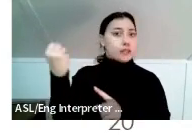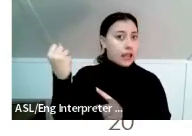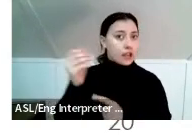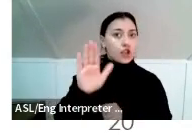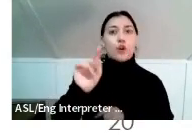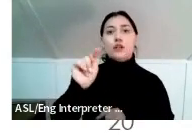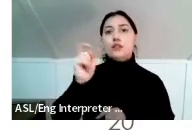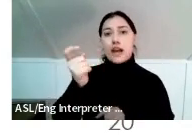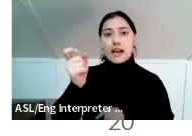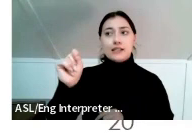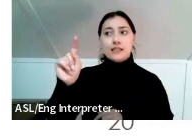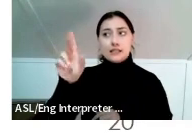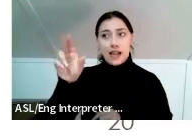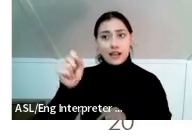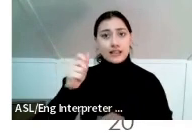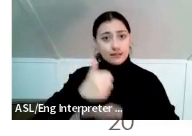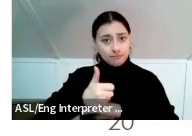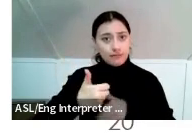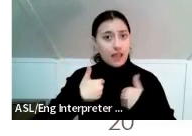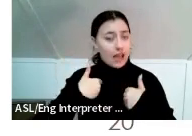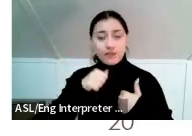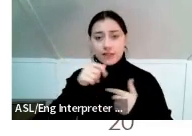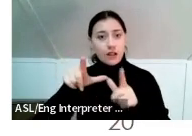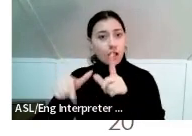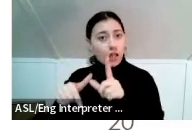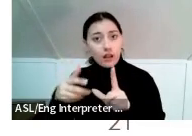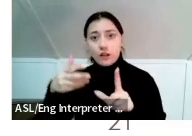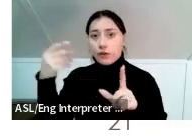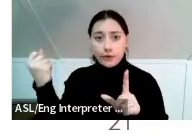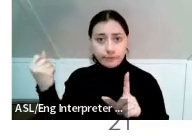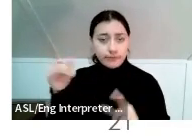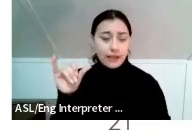that has not been revoked or suspended either.